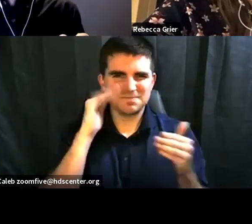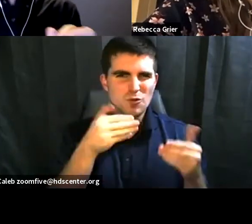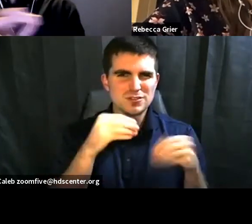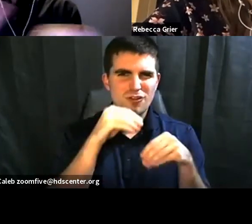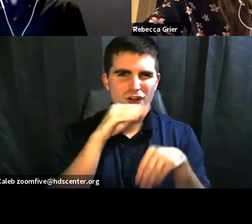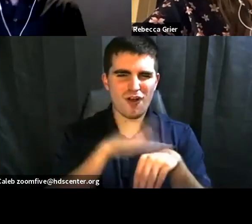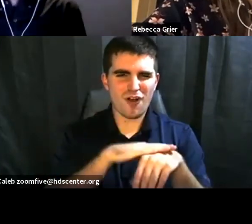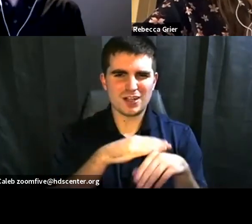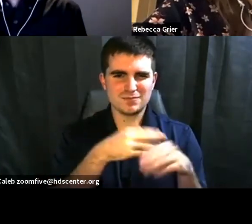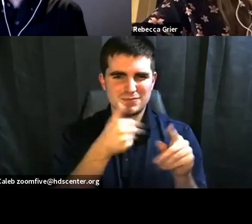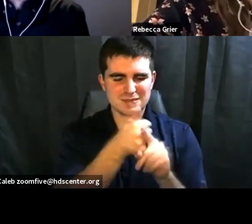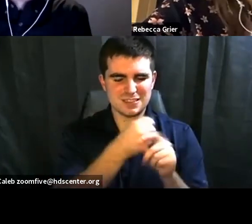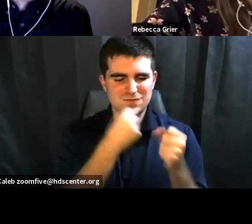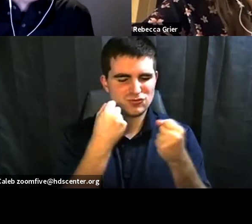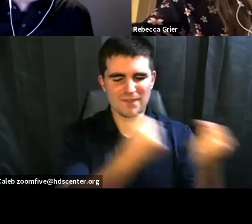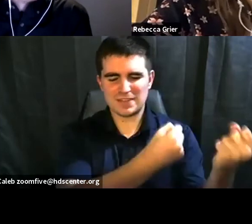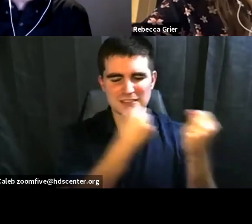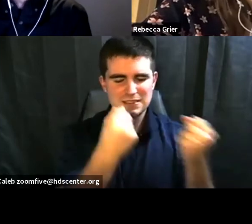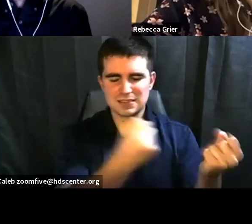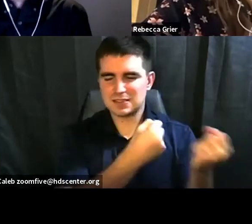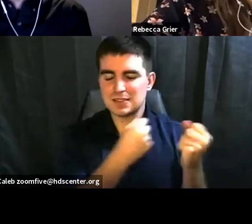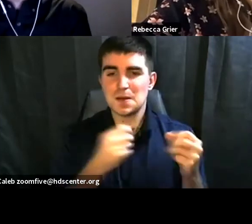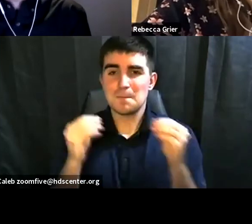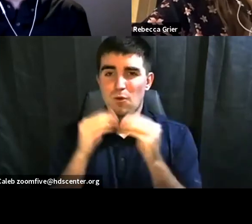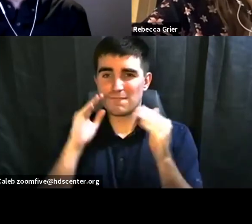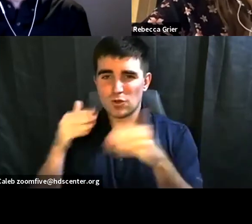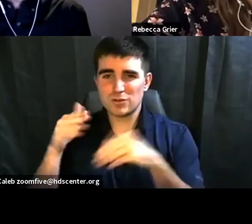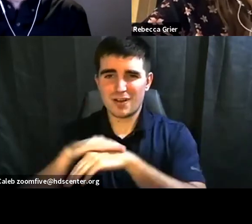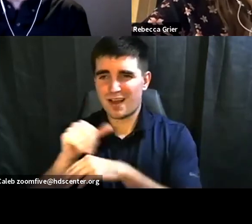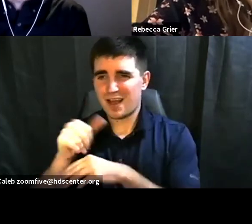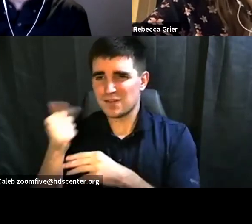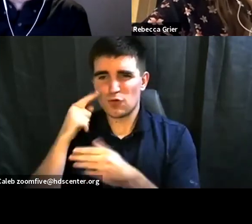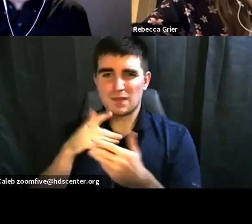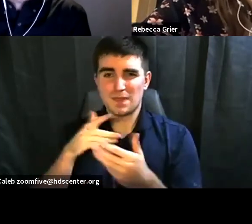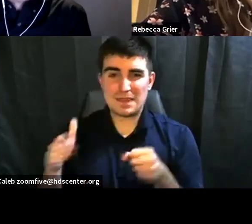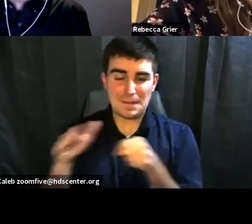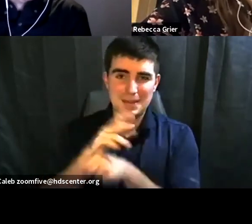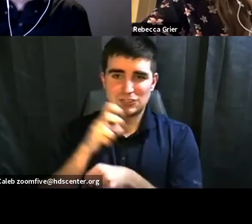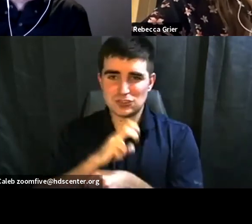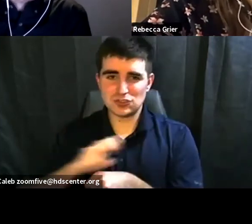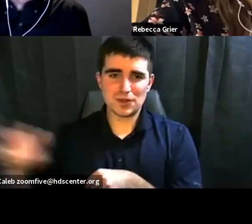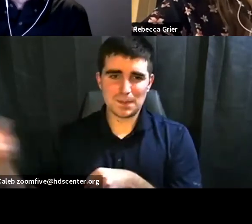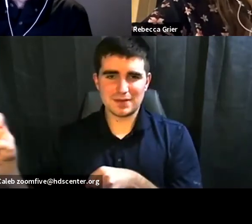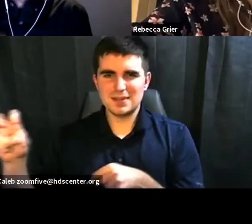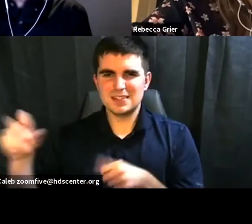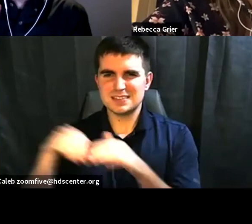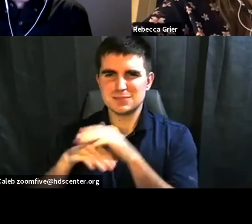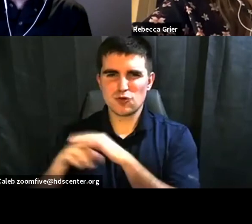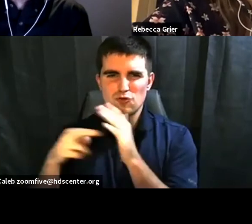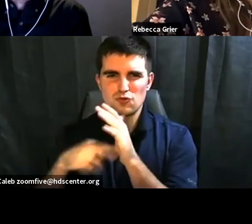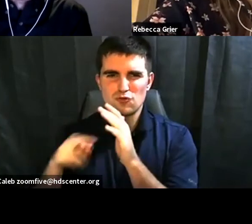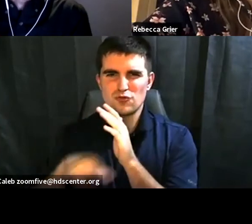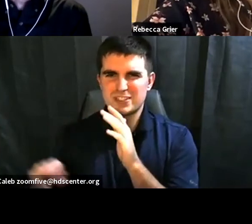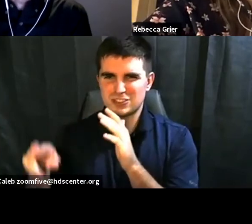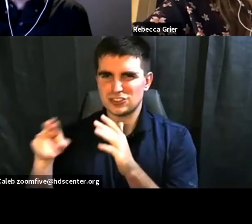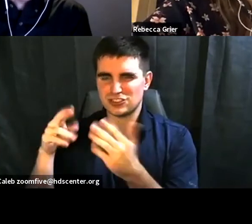focused on everything else about the complete trip, called the Accessible Transportation Technologies Research Initiative. We all call this